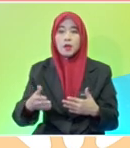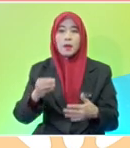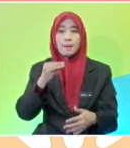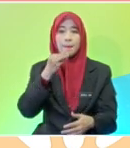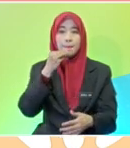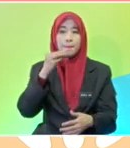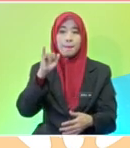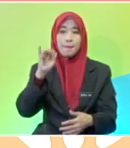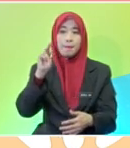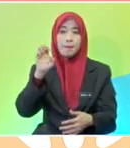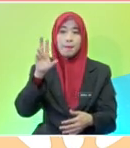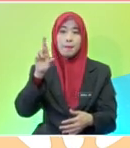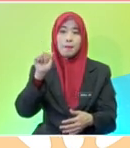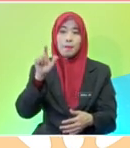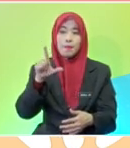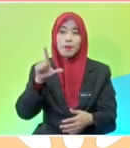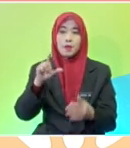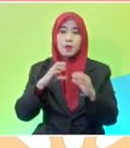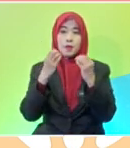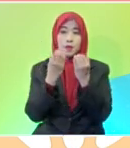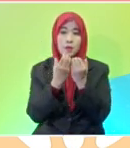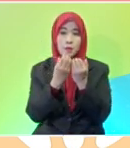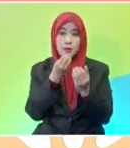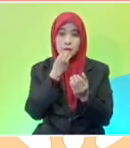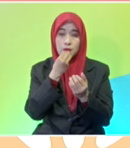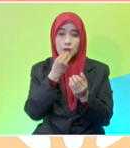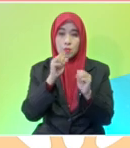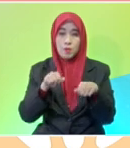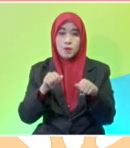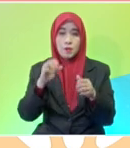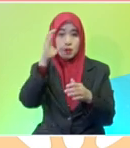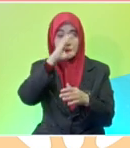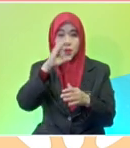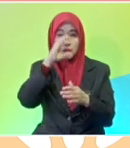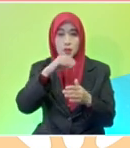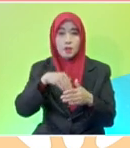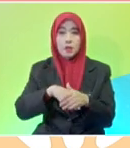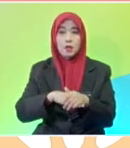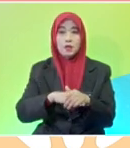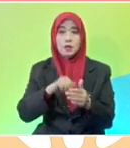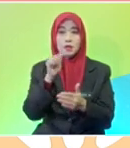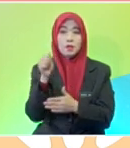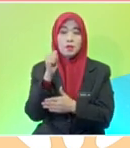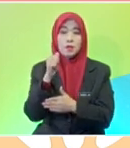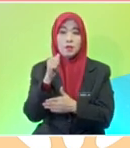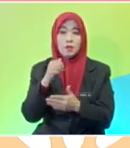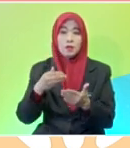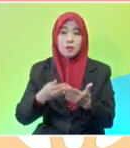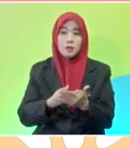Okay, minerals is one of the class of food that we can say we can find in salt, cheese,